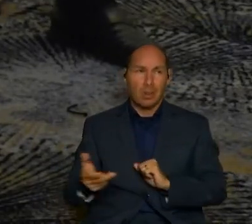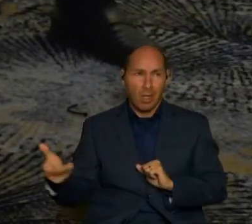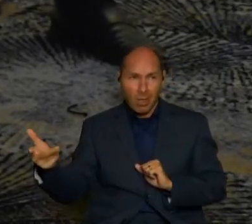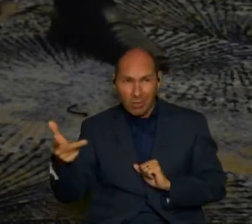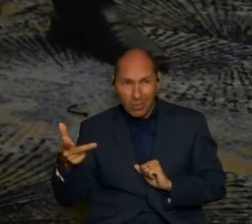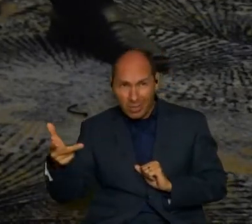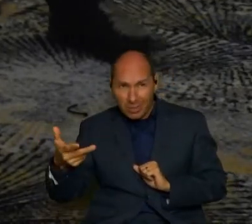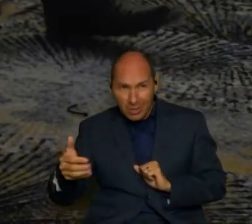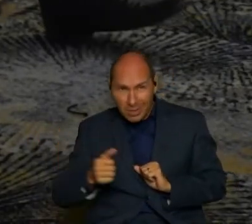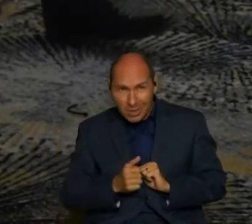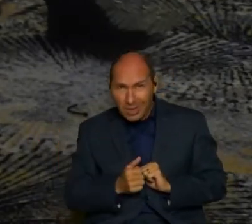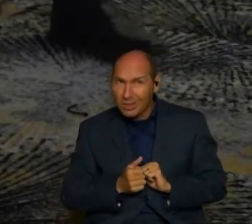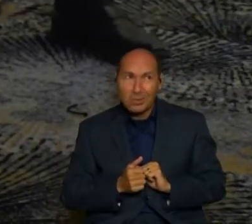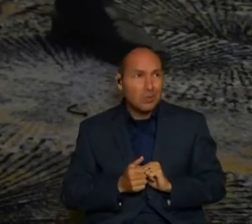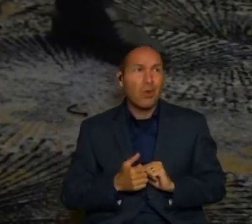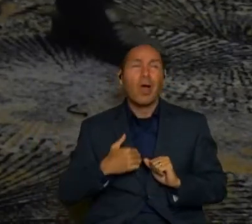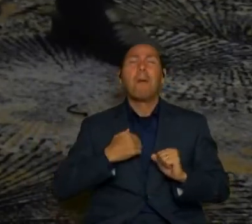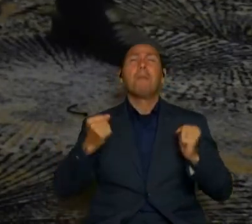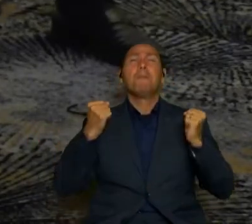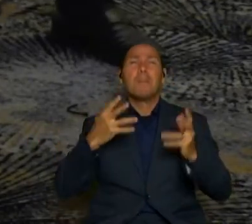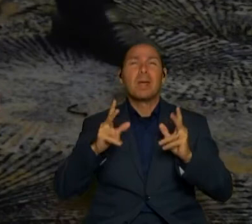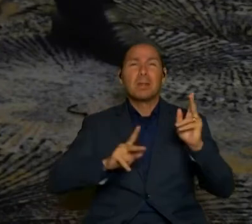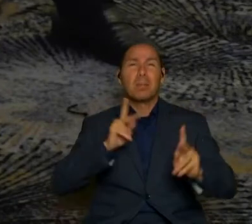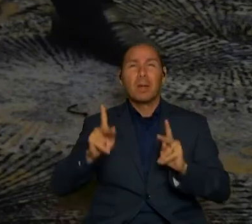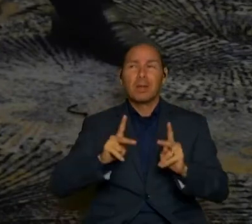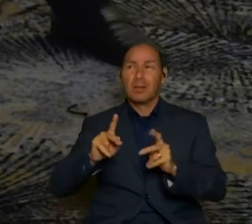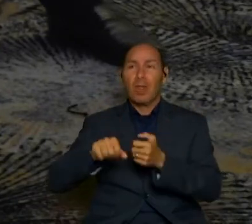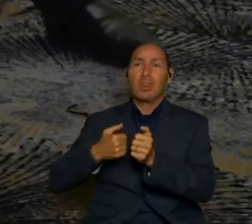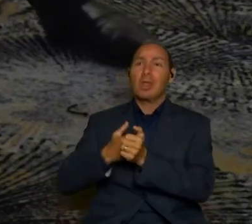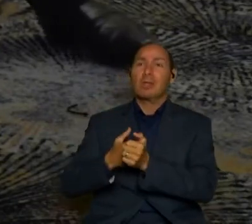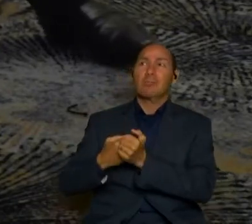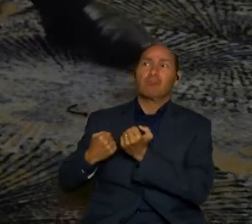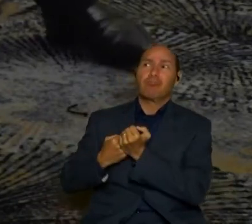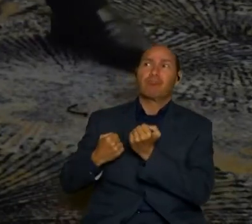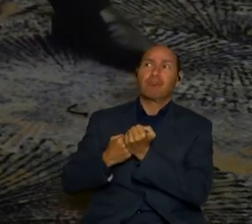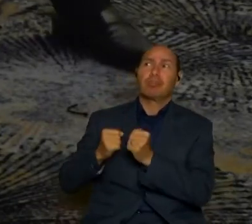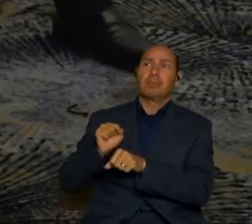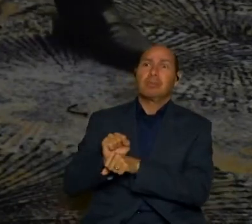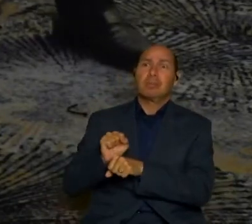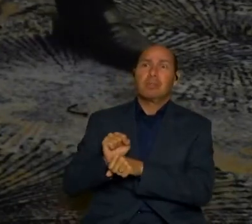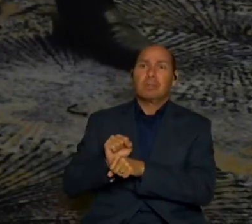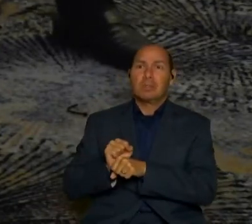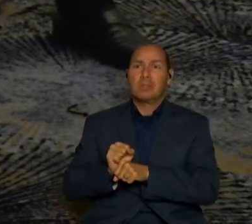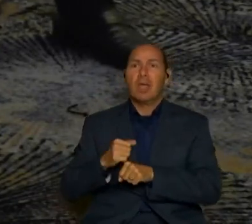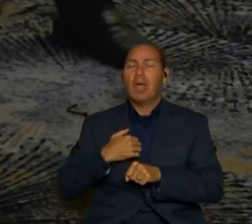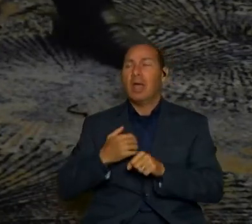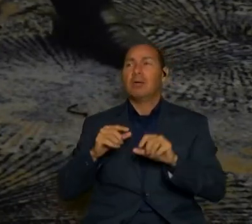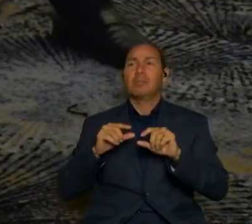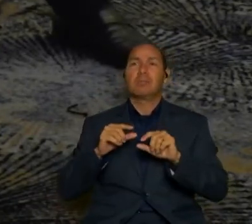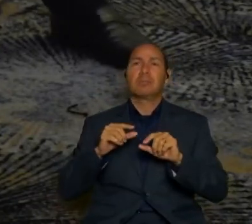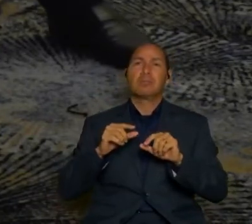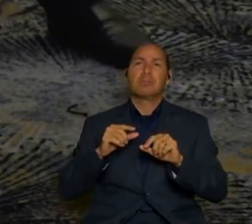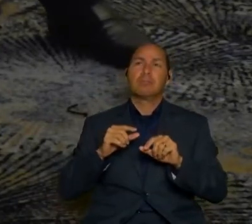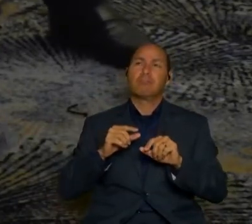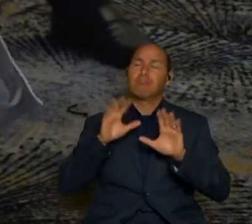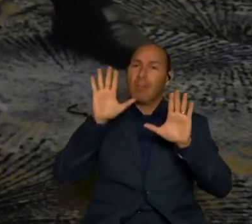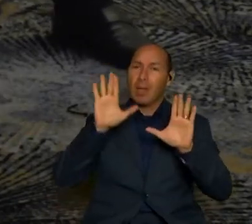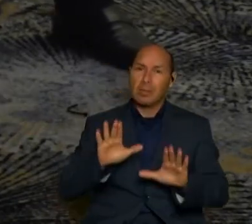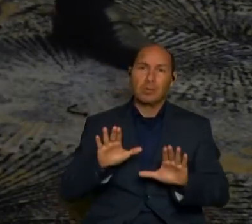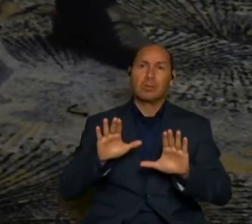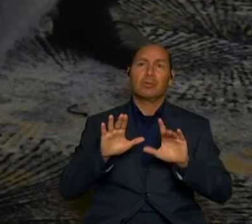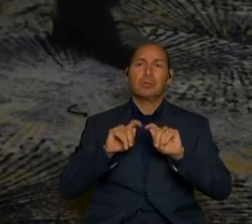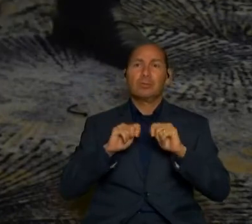have plenty of people behind that work with us on a day-to-day basis and have great teams. And